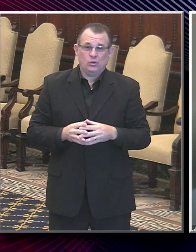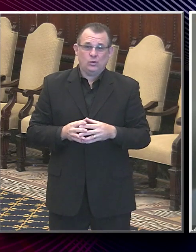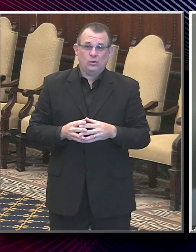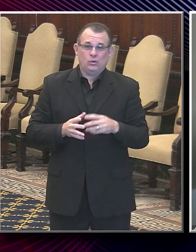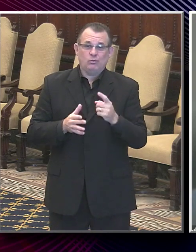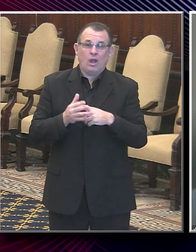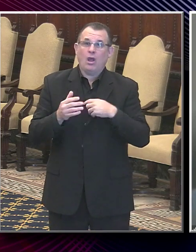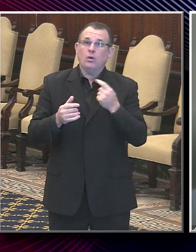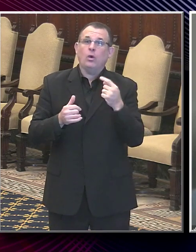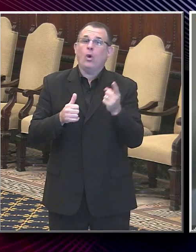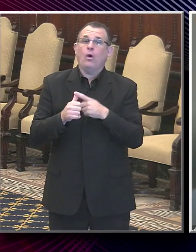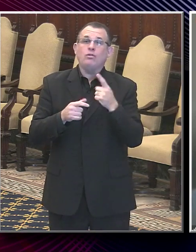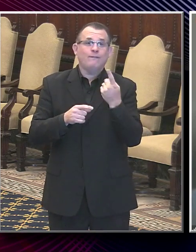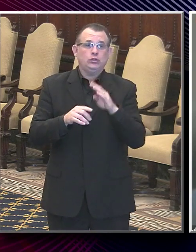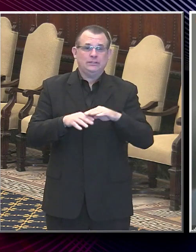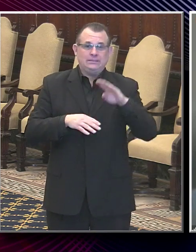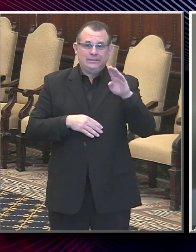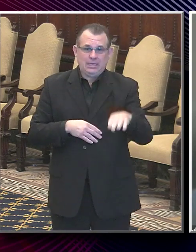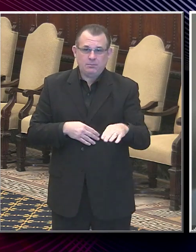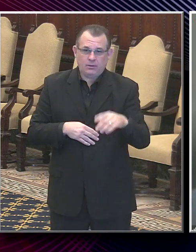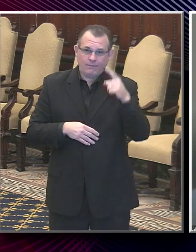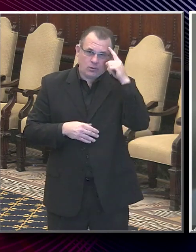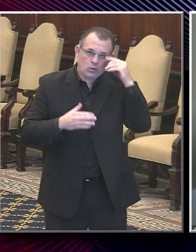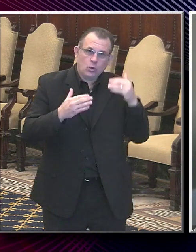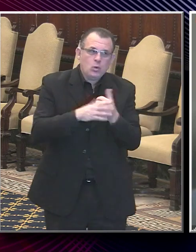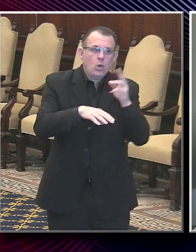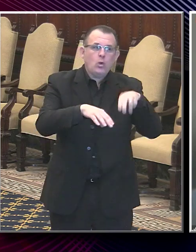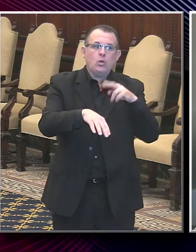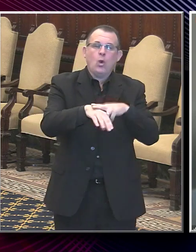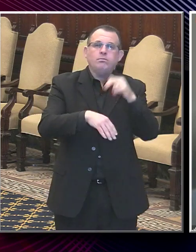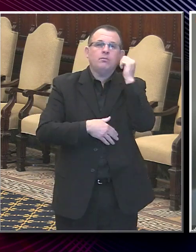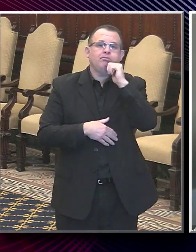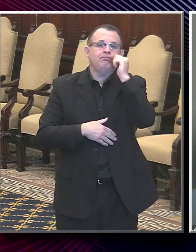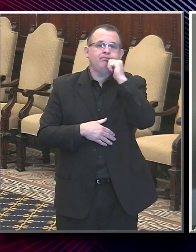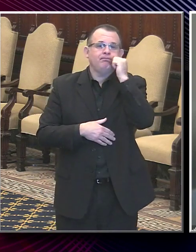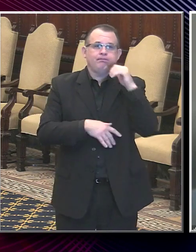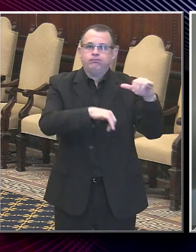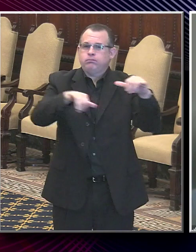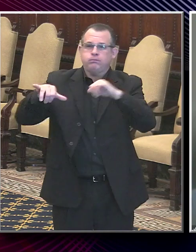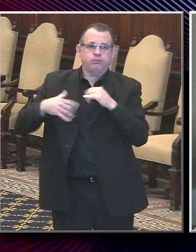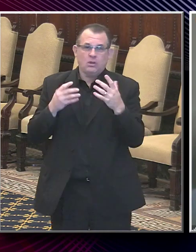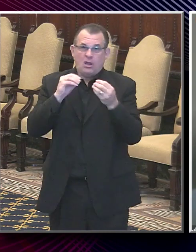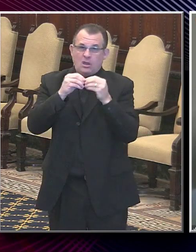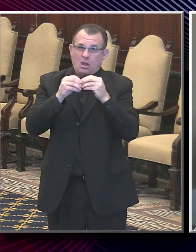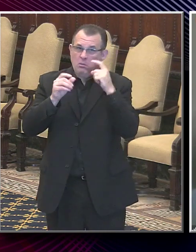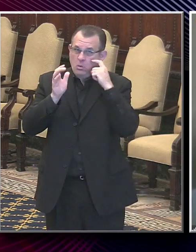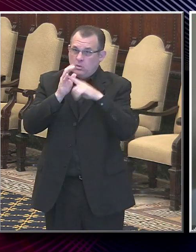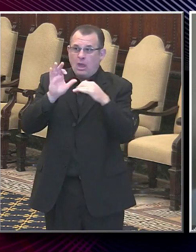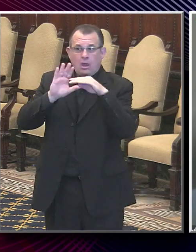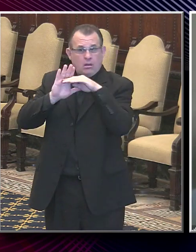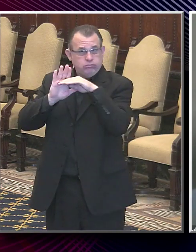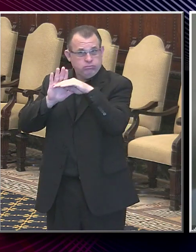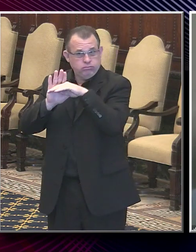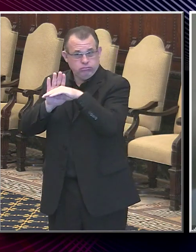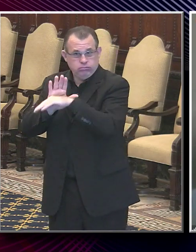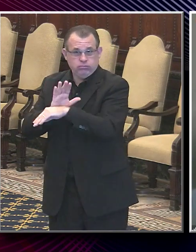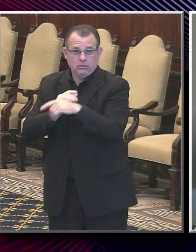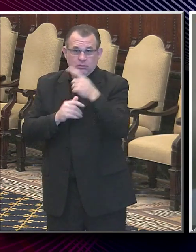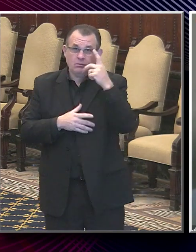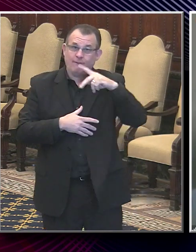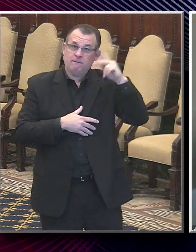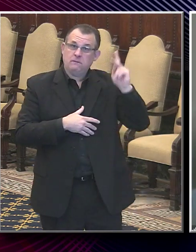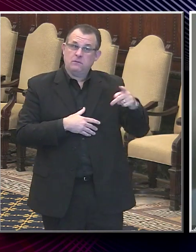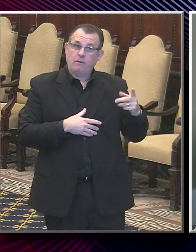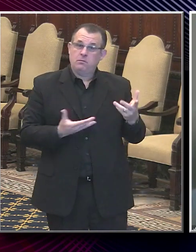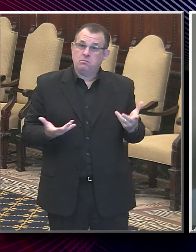step towards a new normal here. If all of our numbers continue to be good, we expect that Philadelphia will go to what